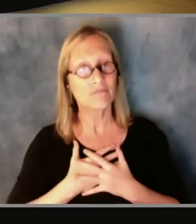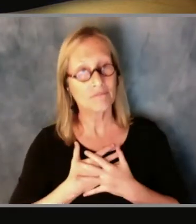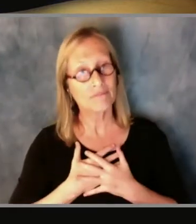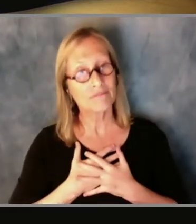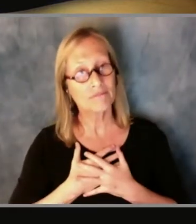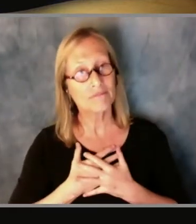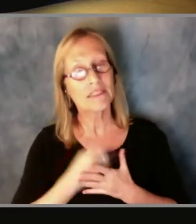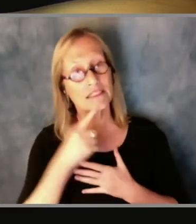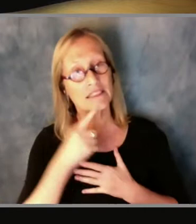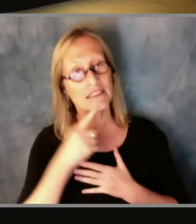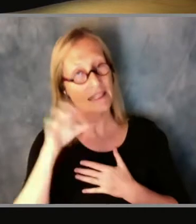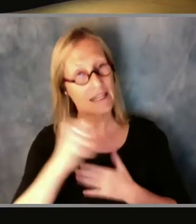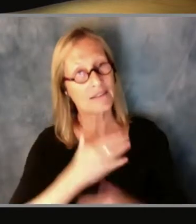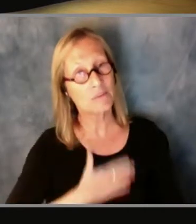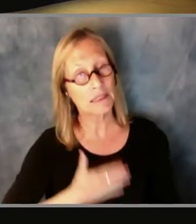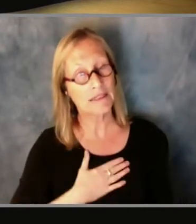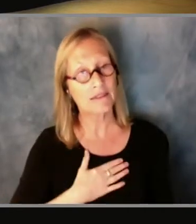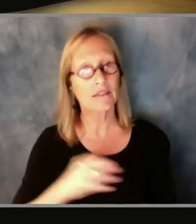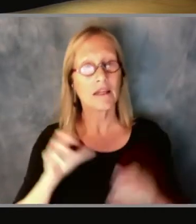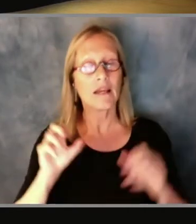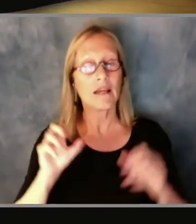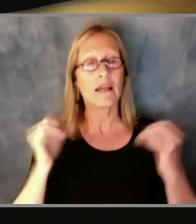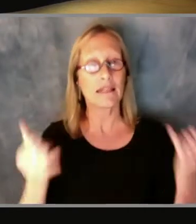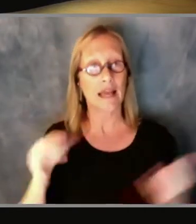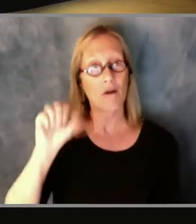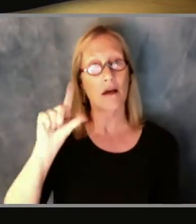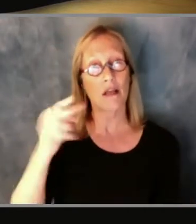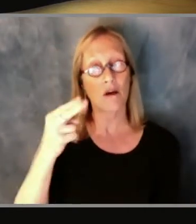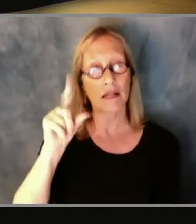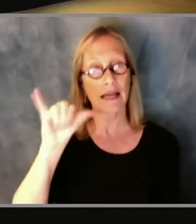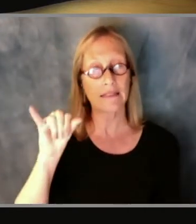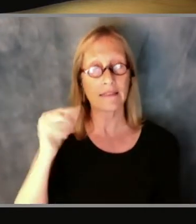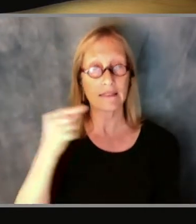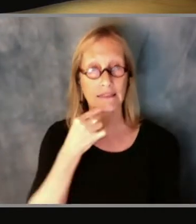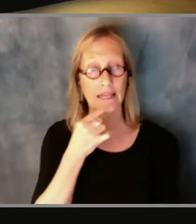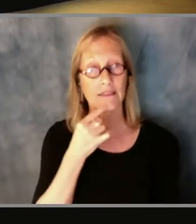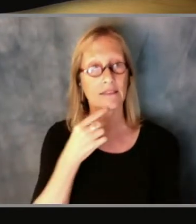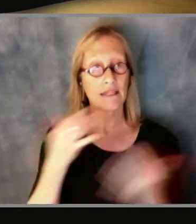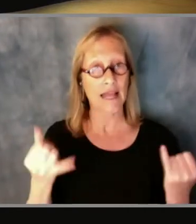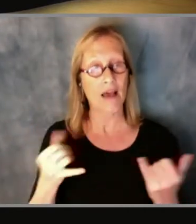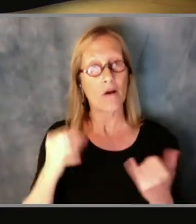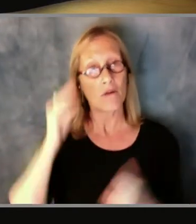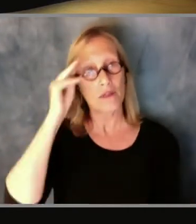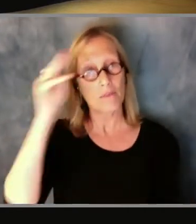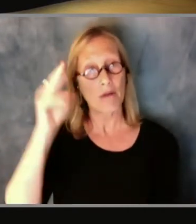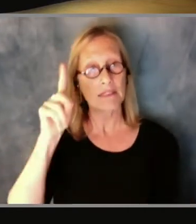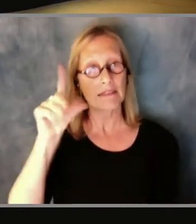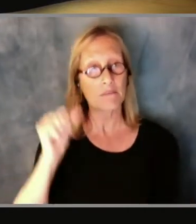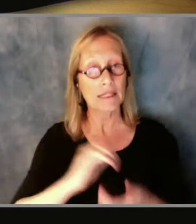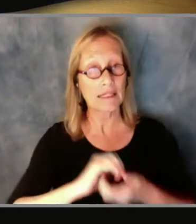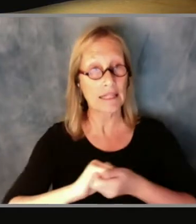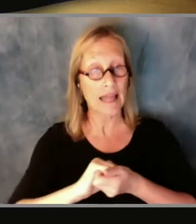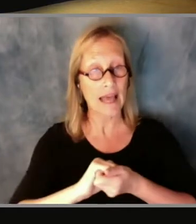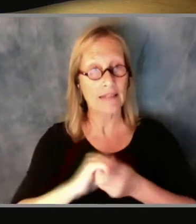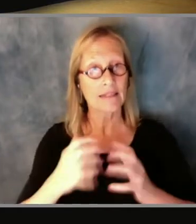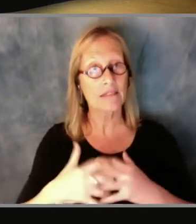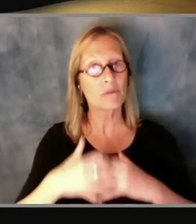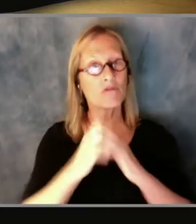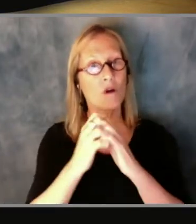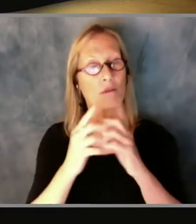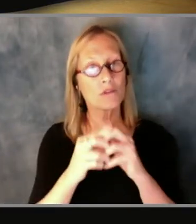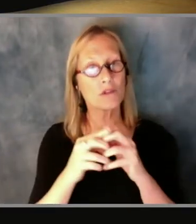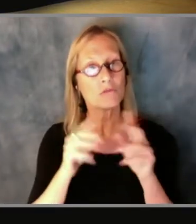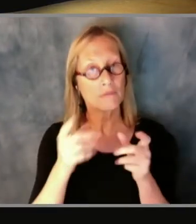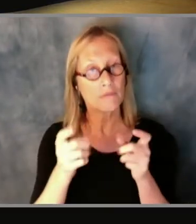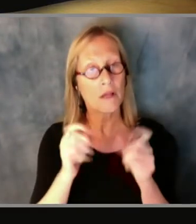The Maui Disability Alliance was formed to harness the common ground for people with disabilities in Maui County.